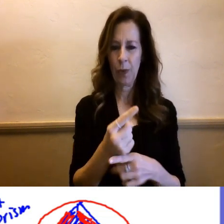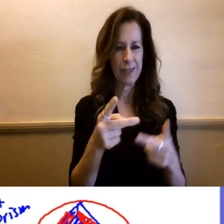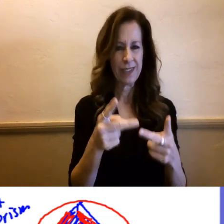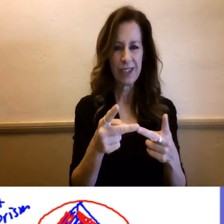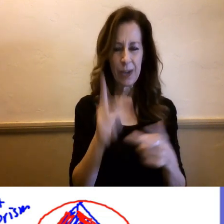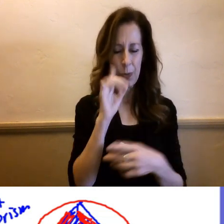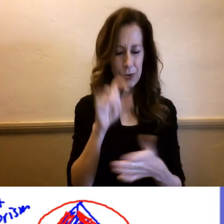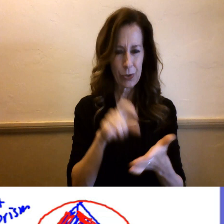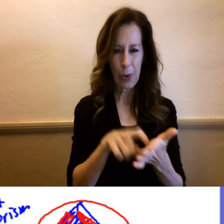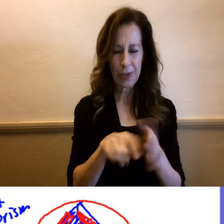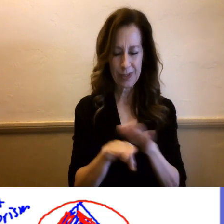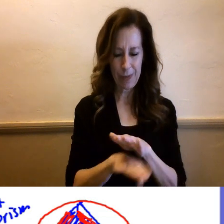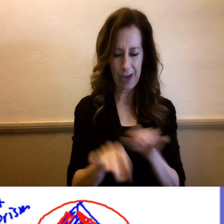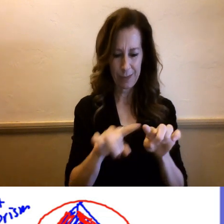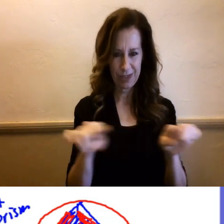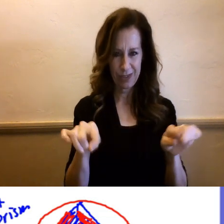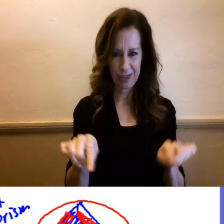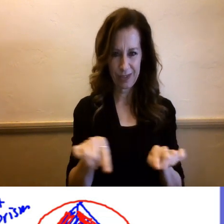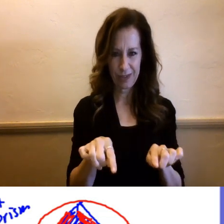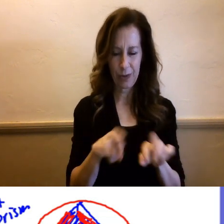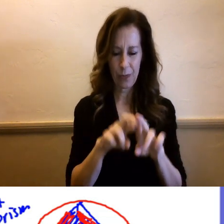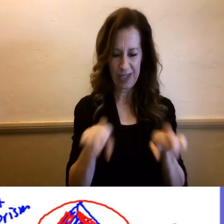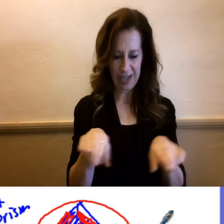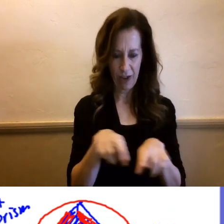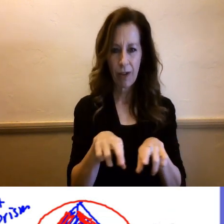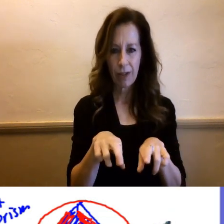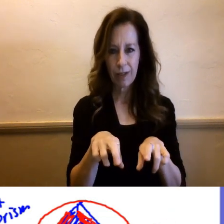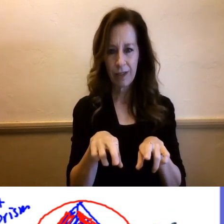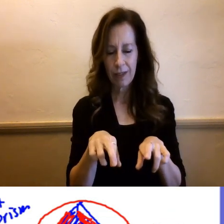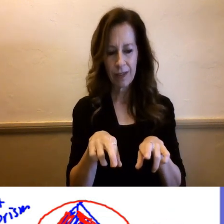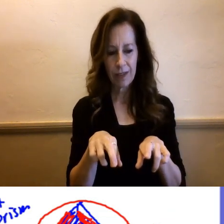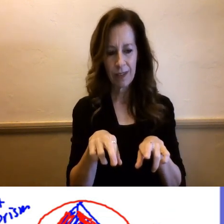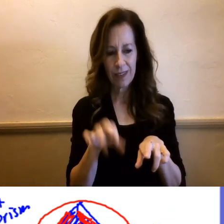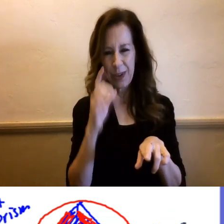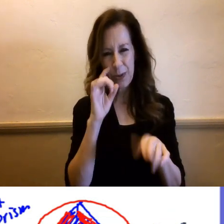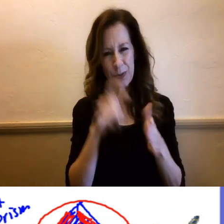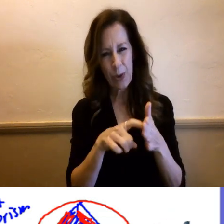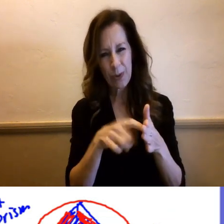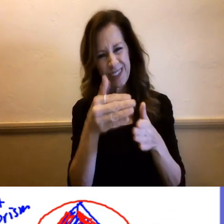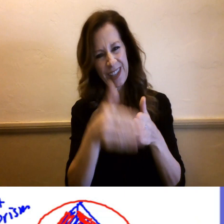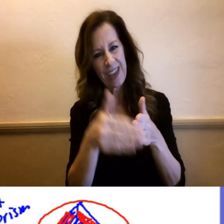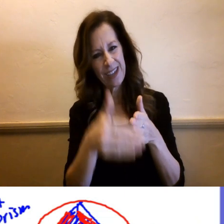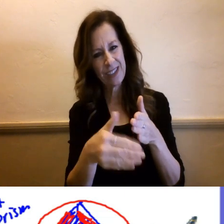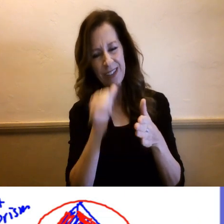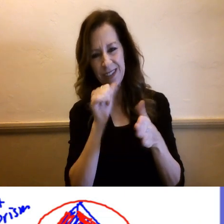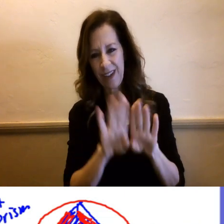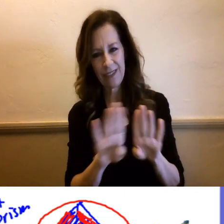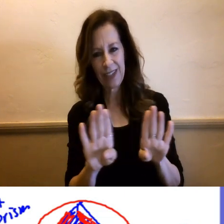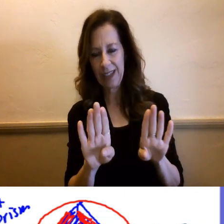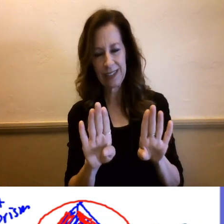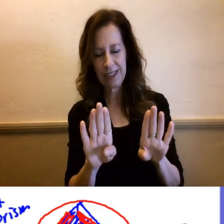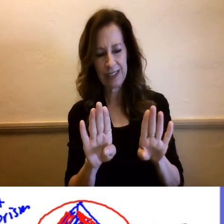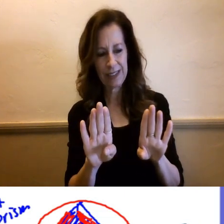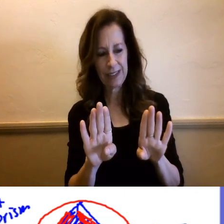bottom shape, that's a rectangle. So when I look across from it, this is an edge. It's not a flat